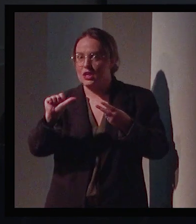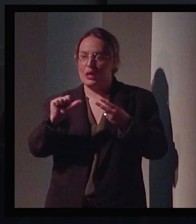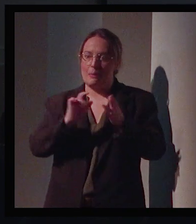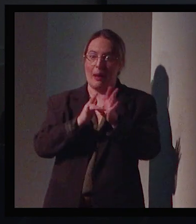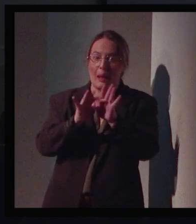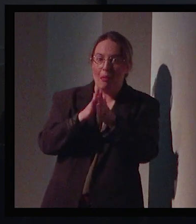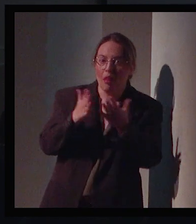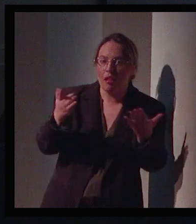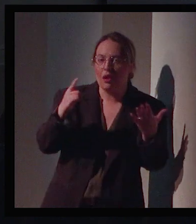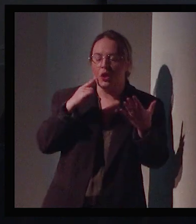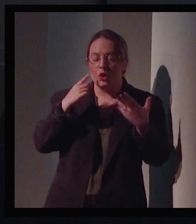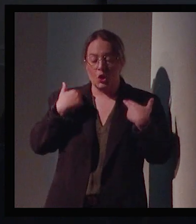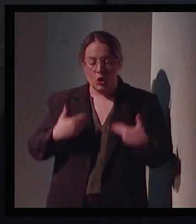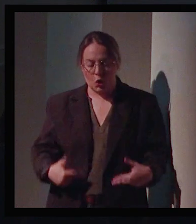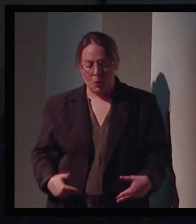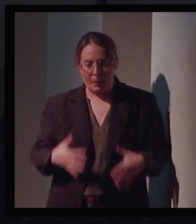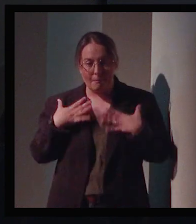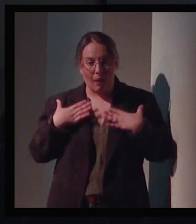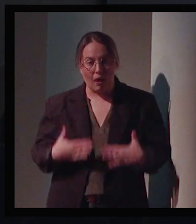conveyed meaning and emotion.